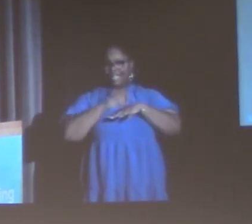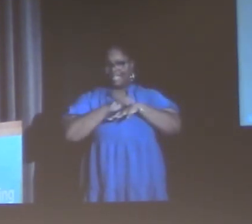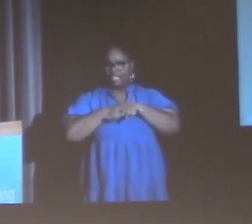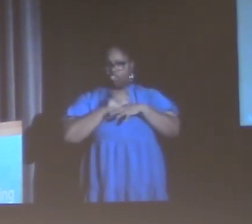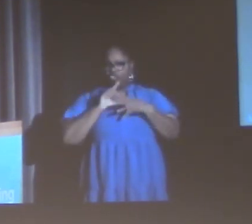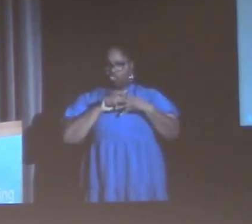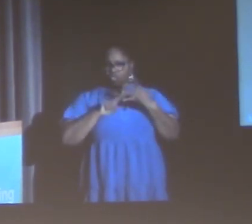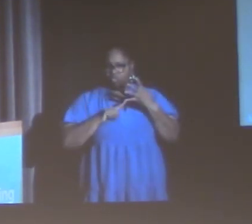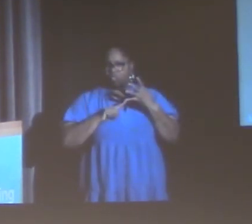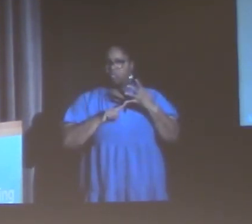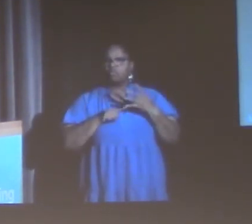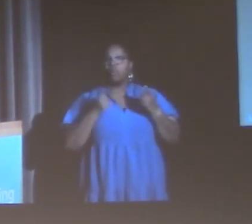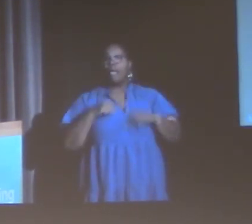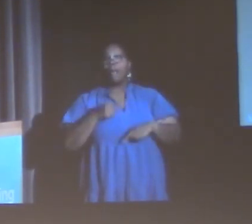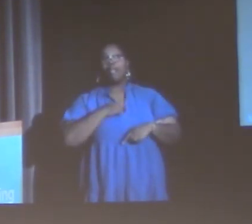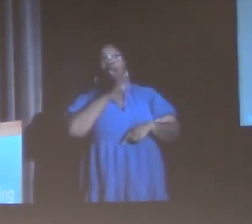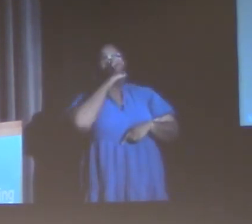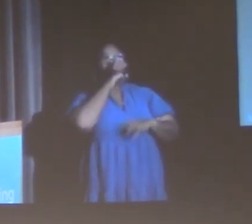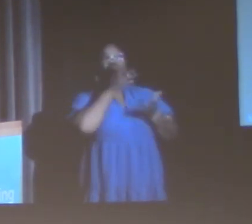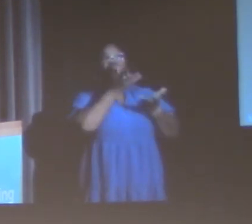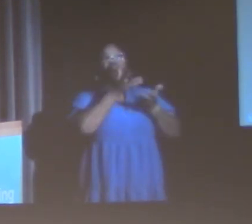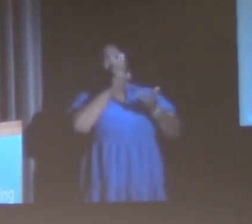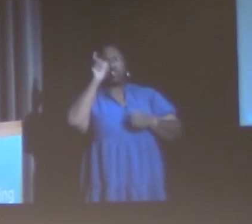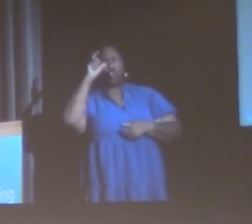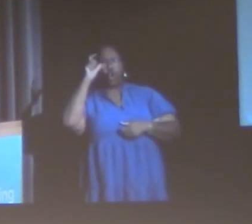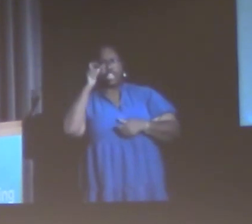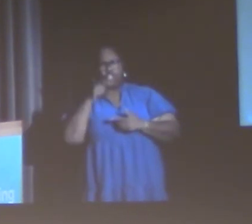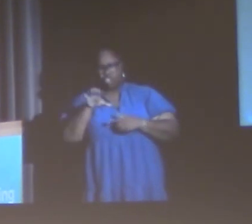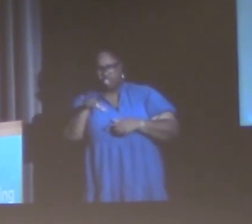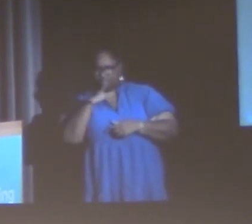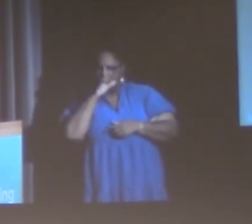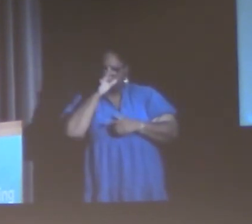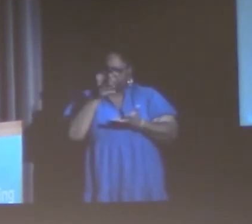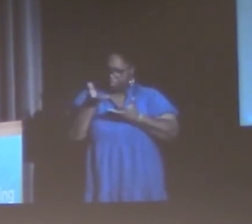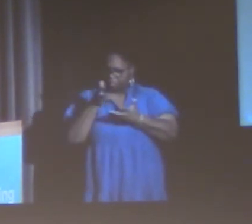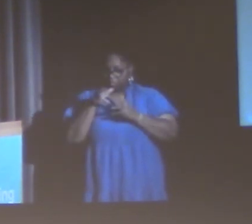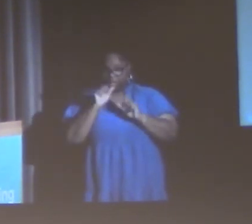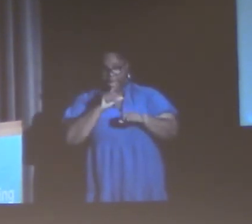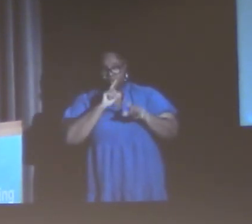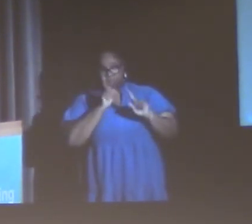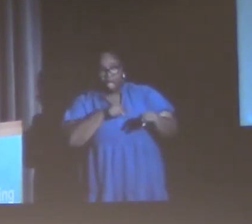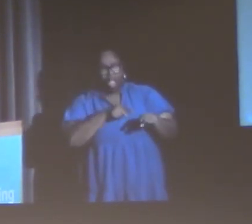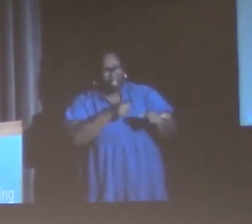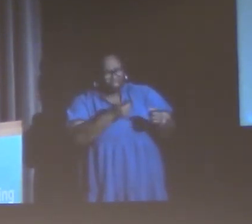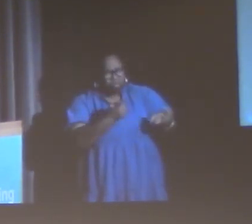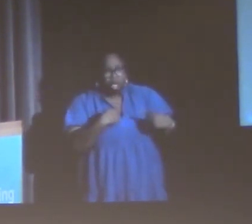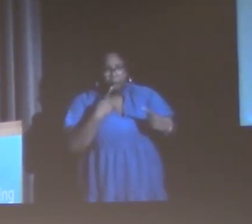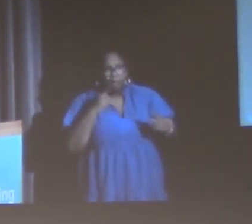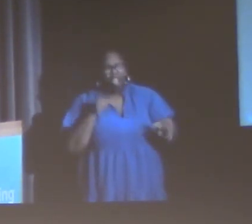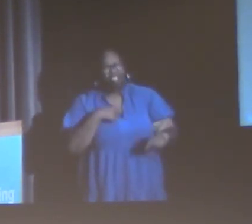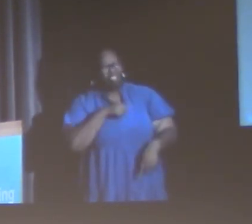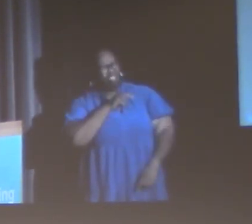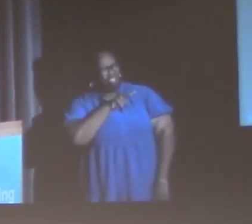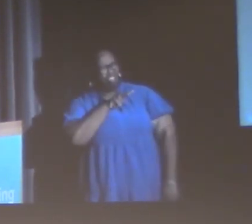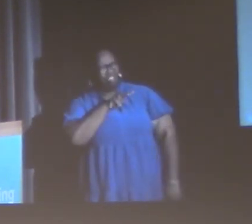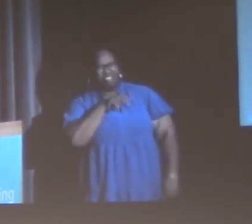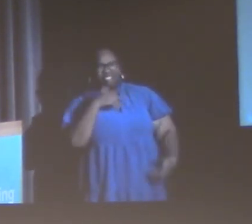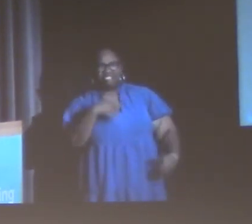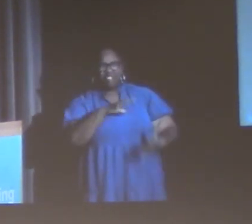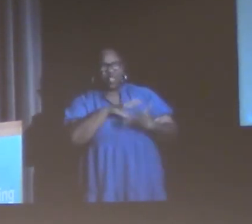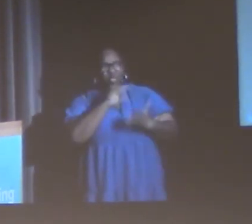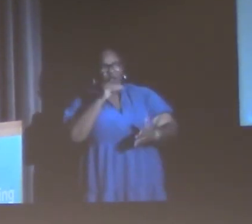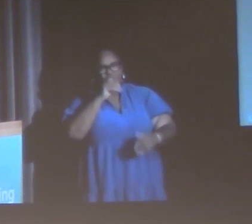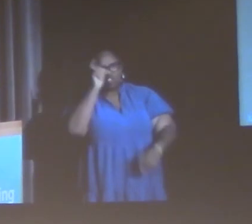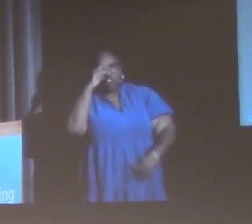speaking to them just in Turkish to see if they could respond. So it was like, they've been gone, they've